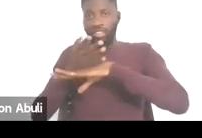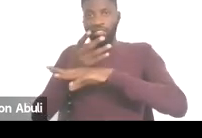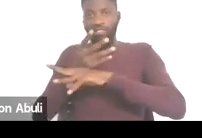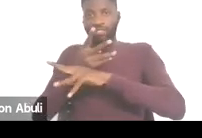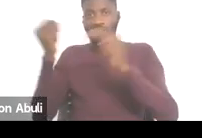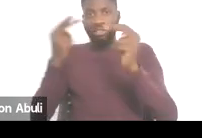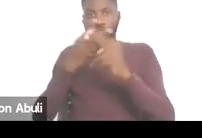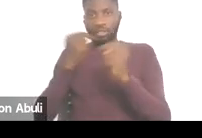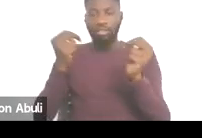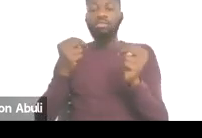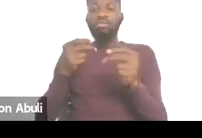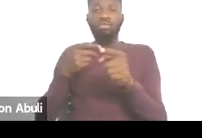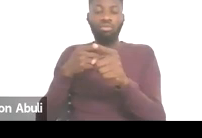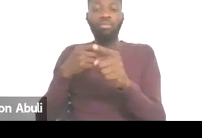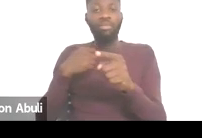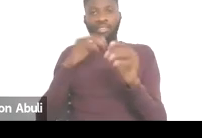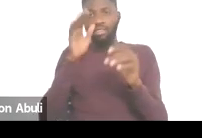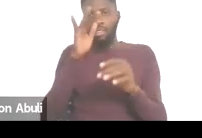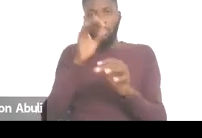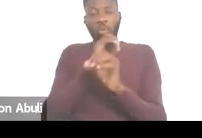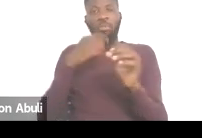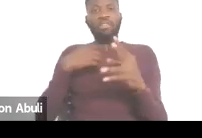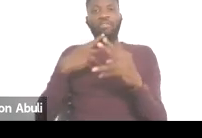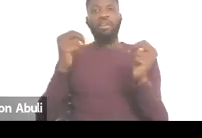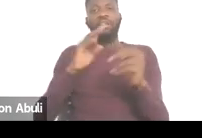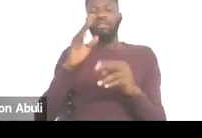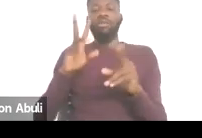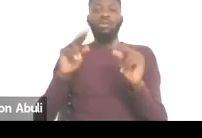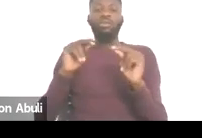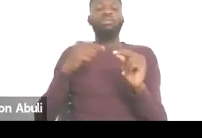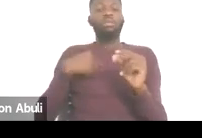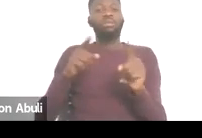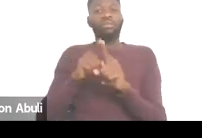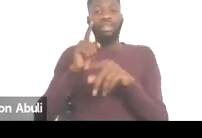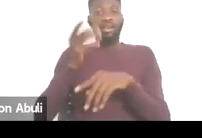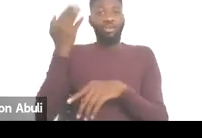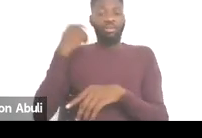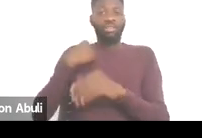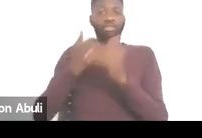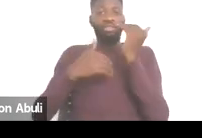you that I have not been conned. While I was in campus,